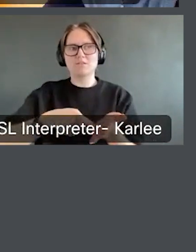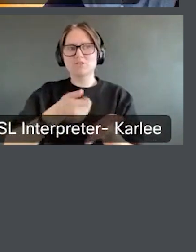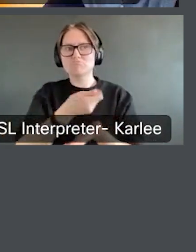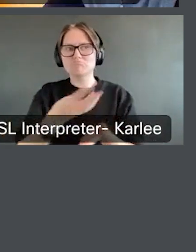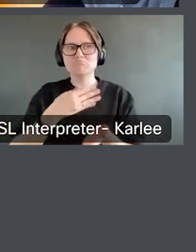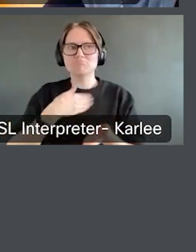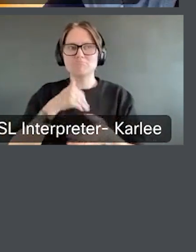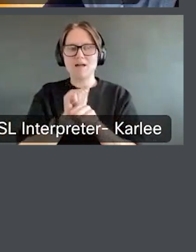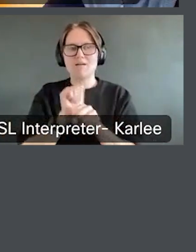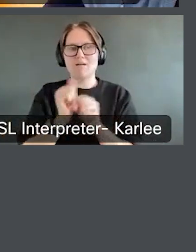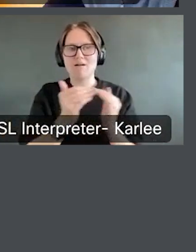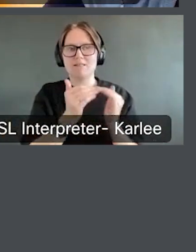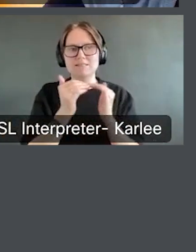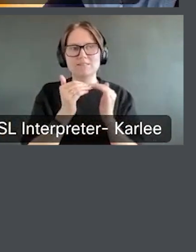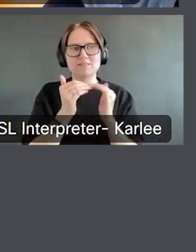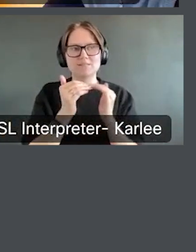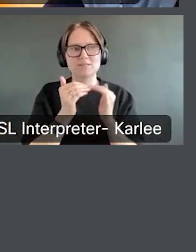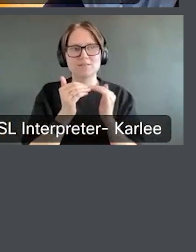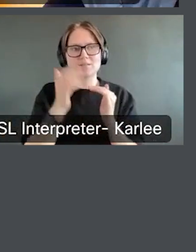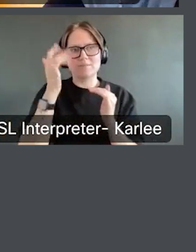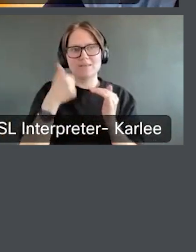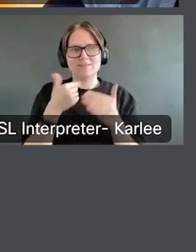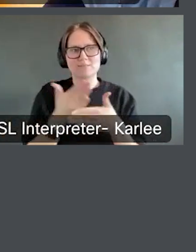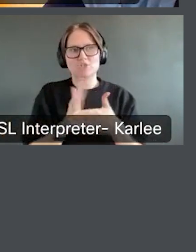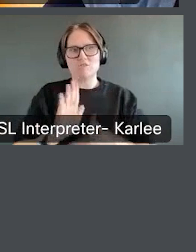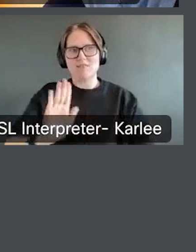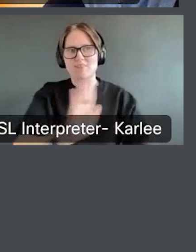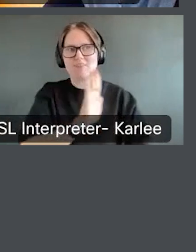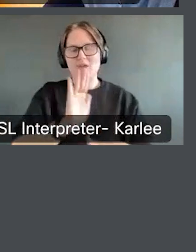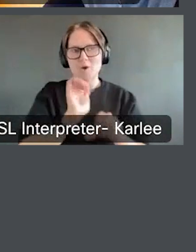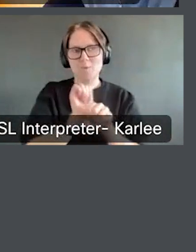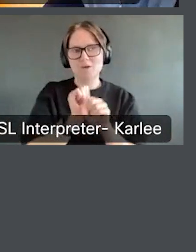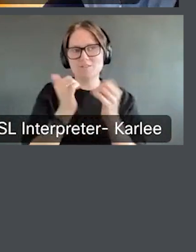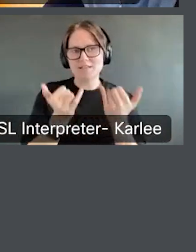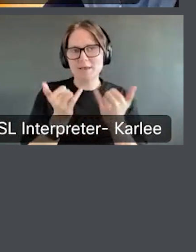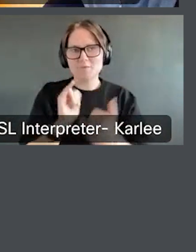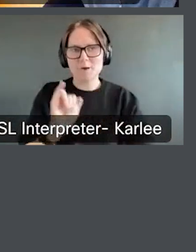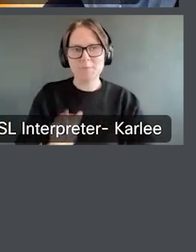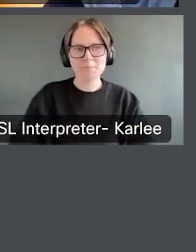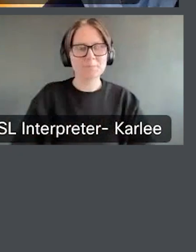am sharing their work today as well.